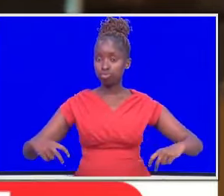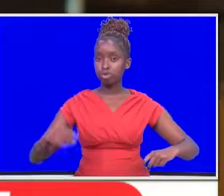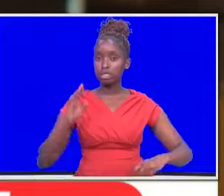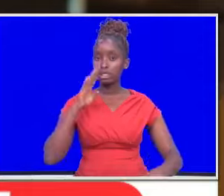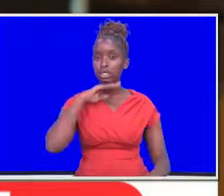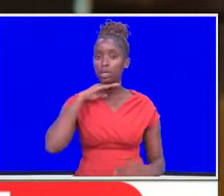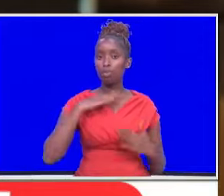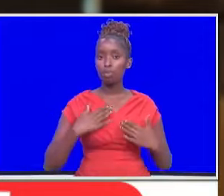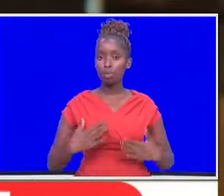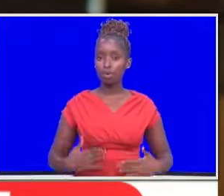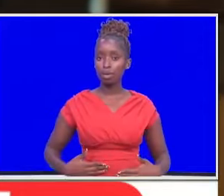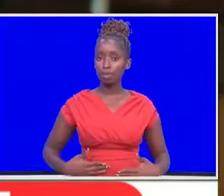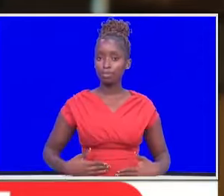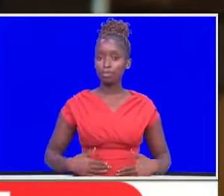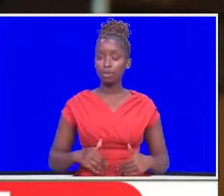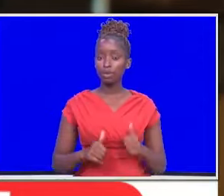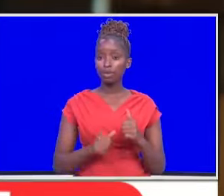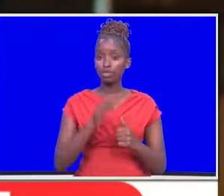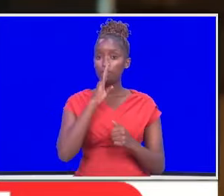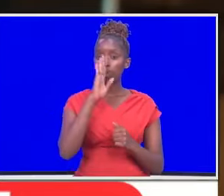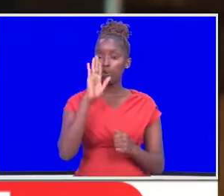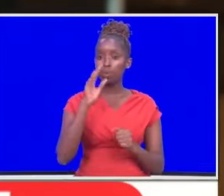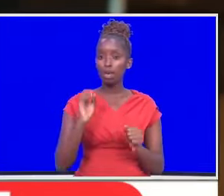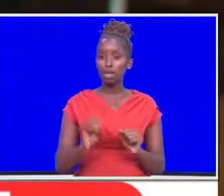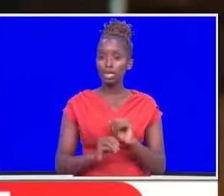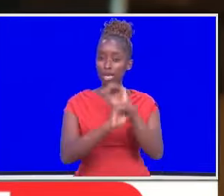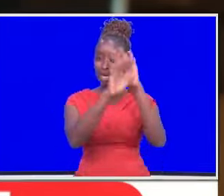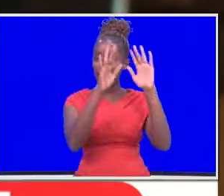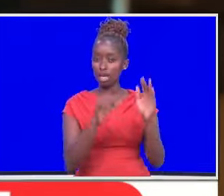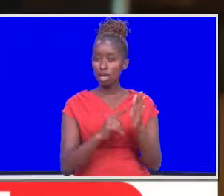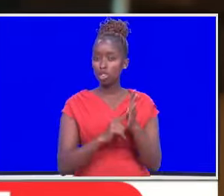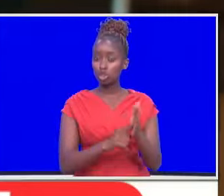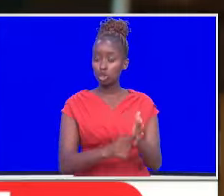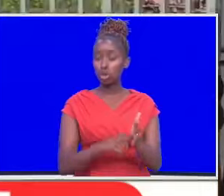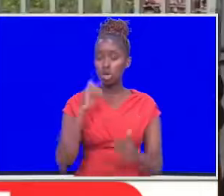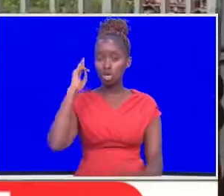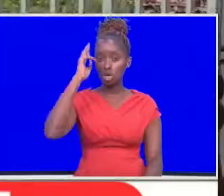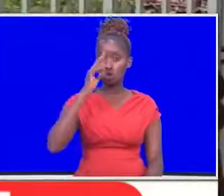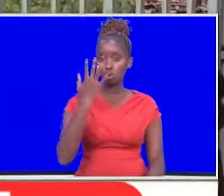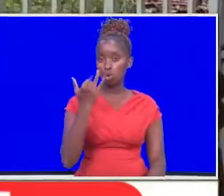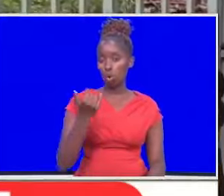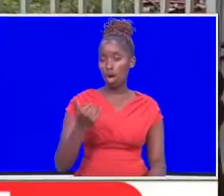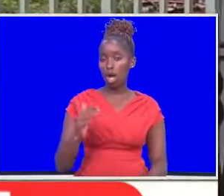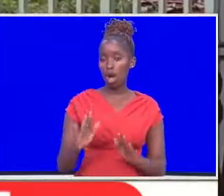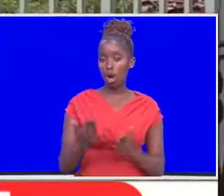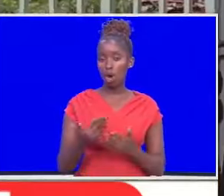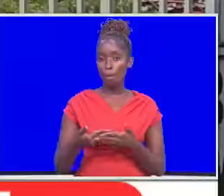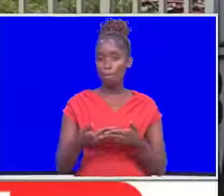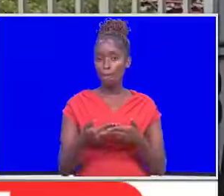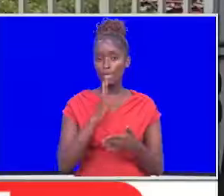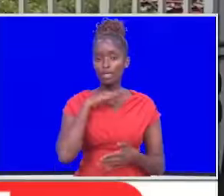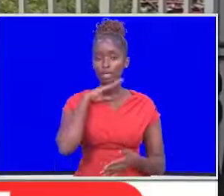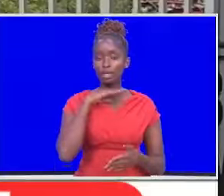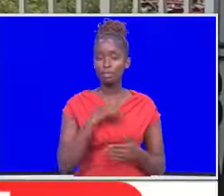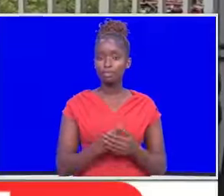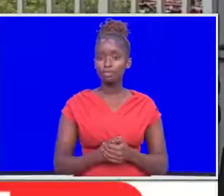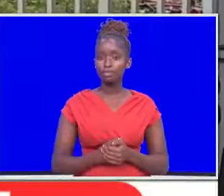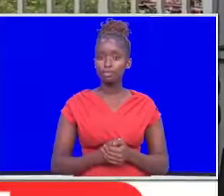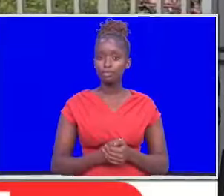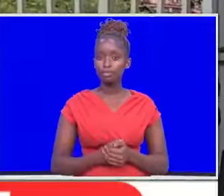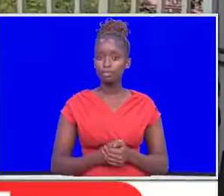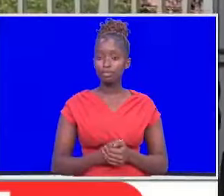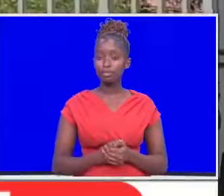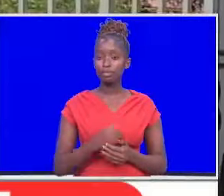autopsy ambayo itakuwa very comprehensive. Hiyo ndio itatuambia sababu ya kifo ya mtoto. Presently, the child's body rests at